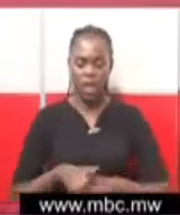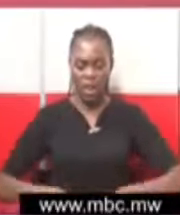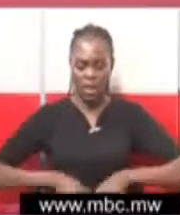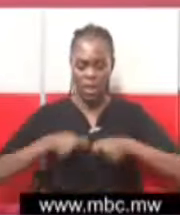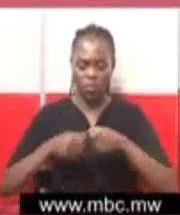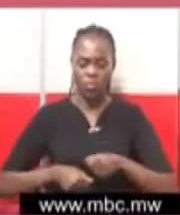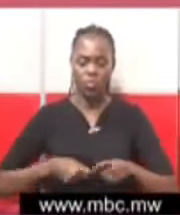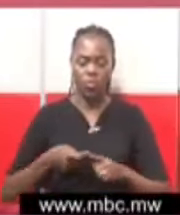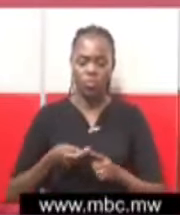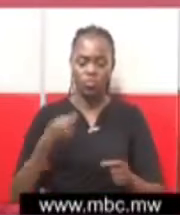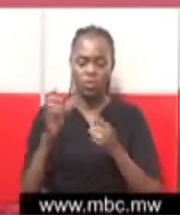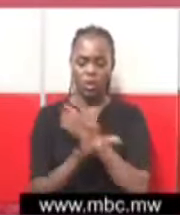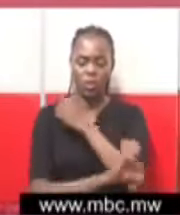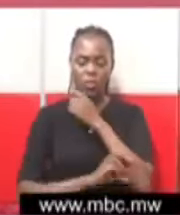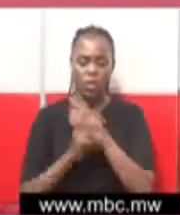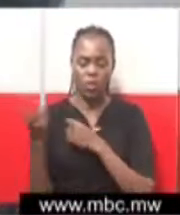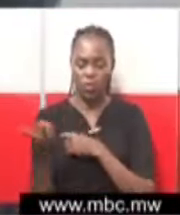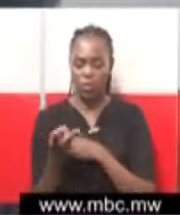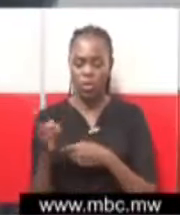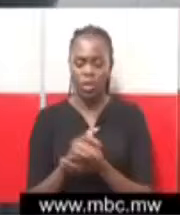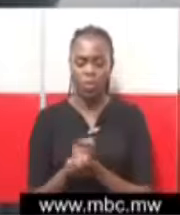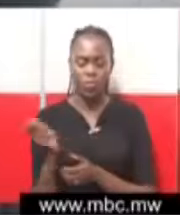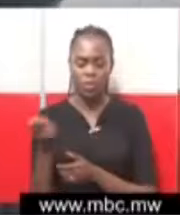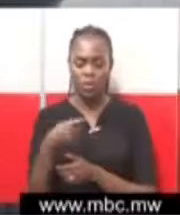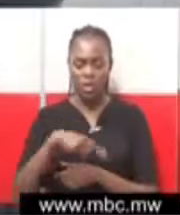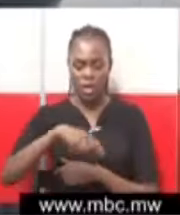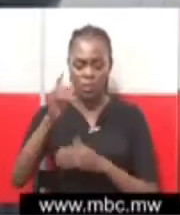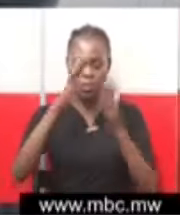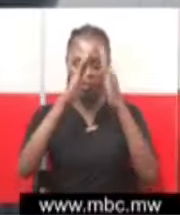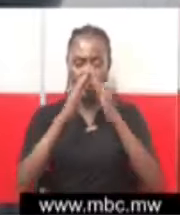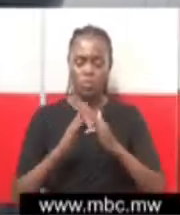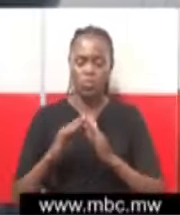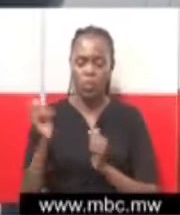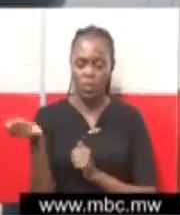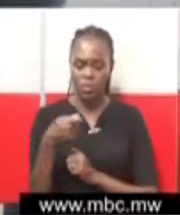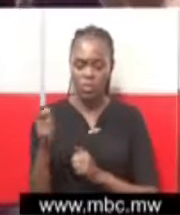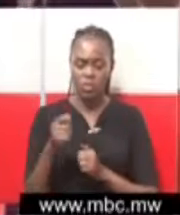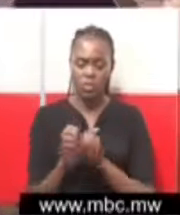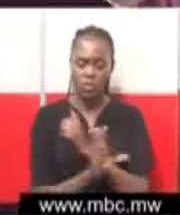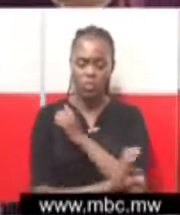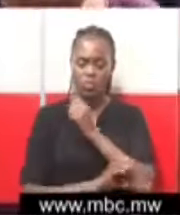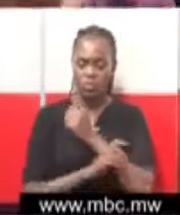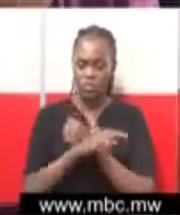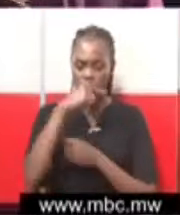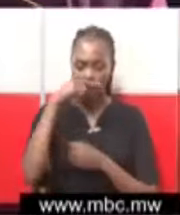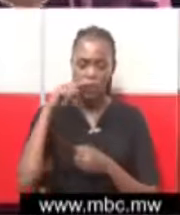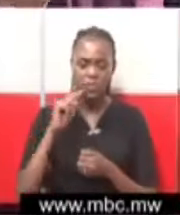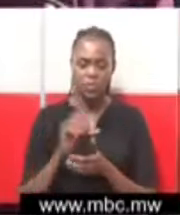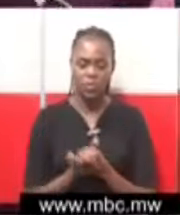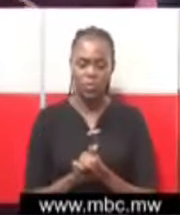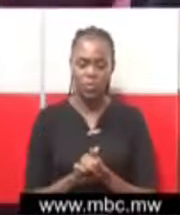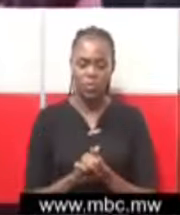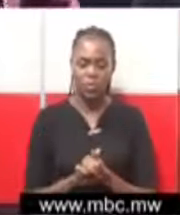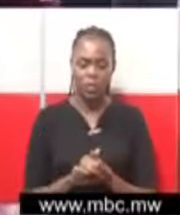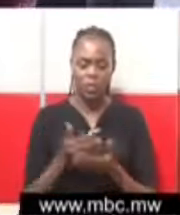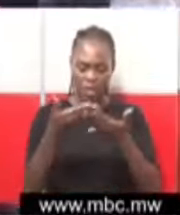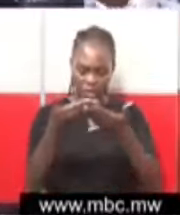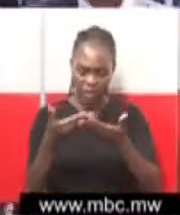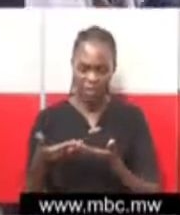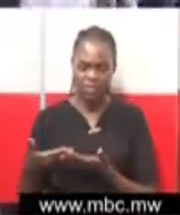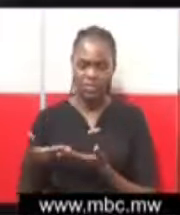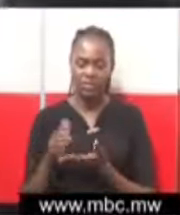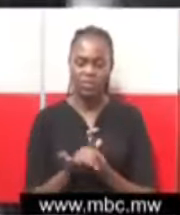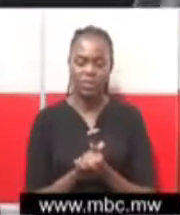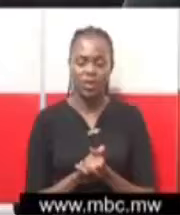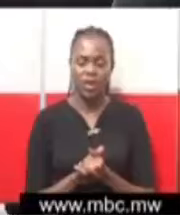from both countries. Then the President was taken to the office of the President of the Republic of Mozambique, and where he was warmly welcomed